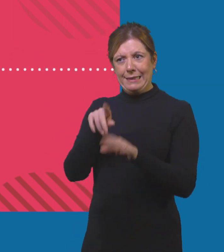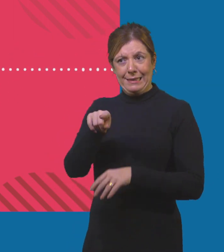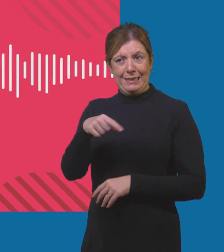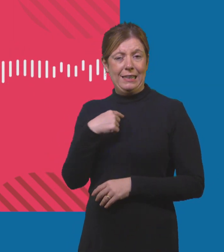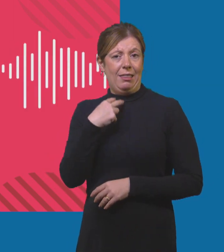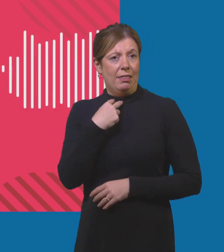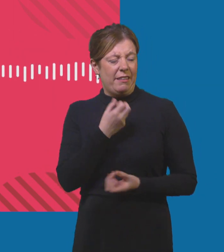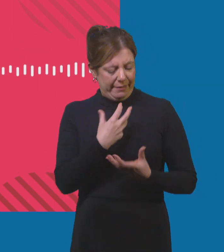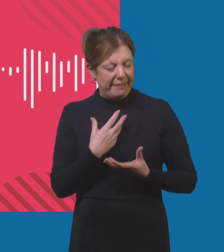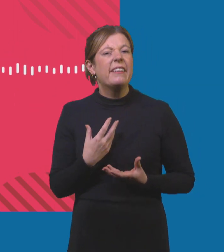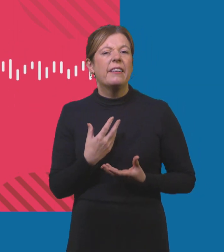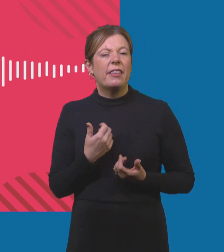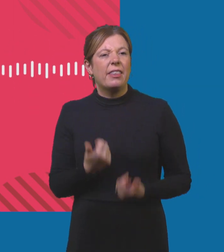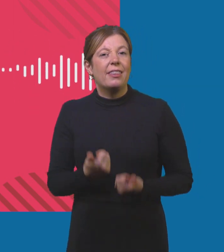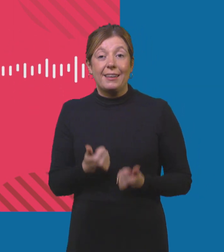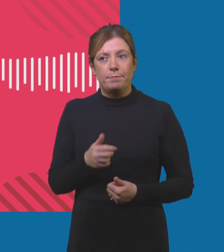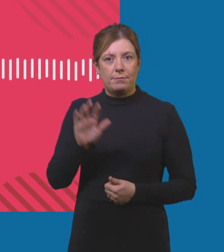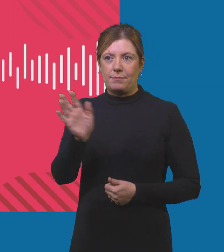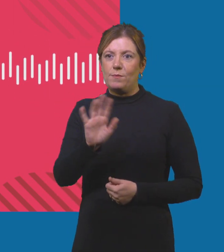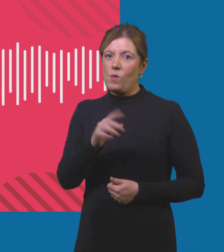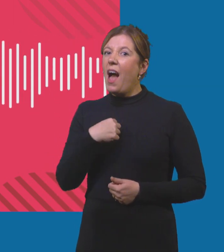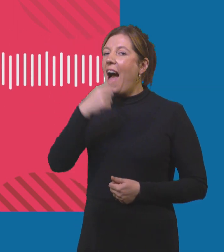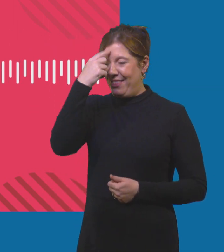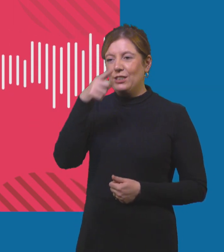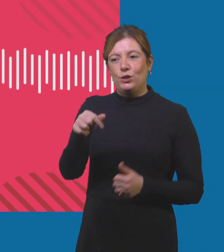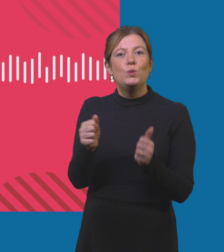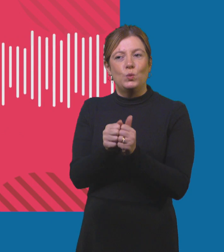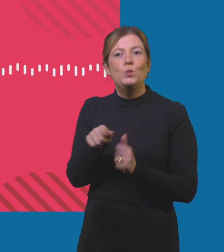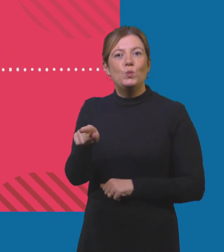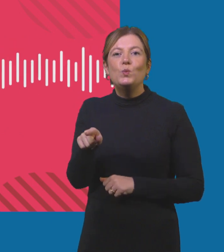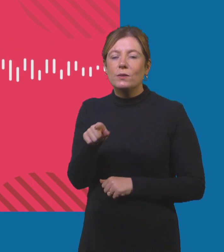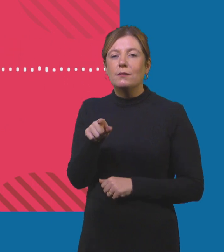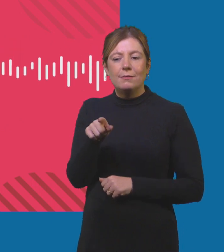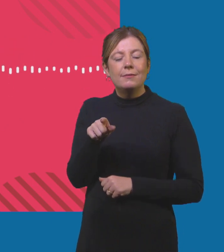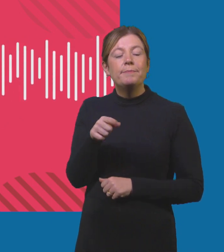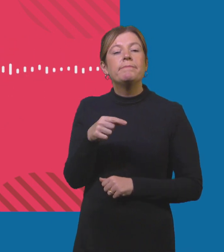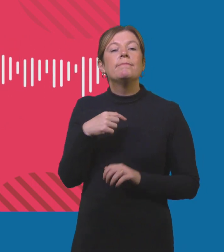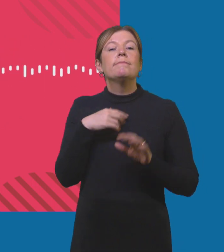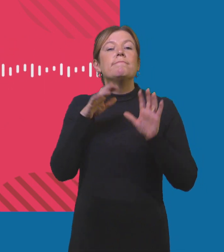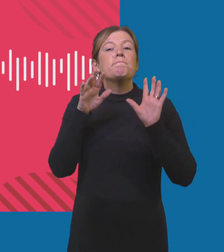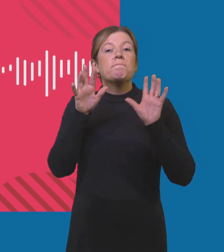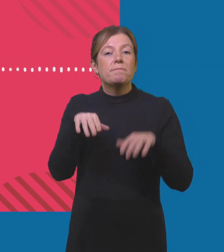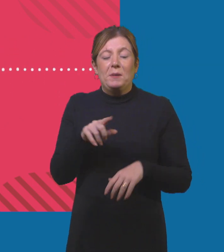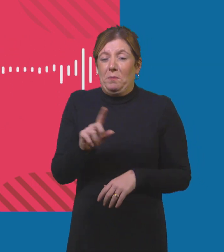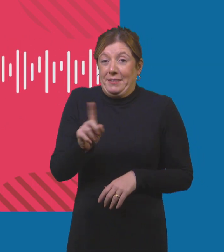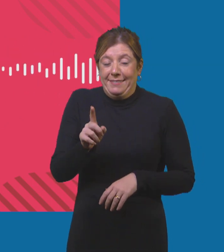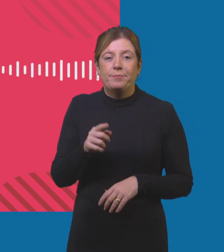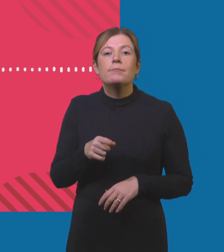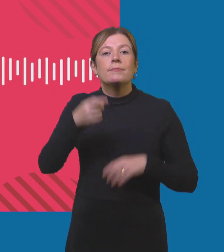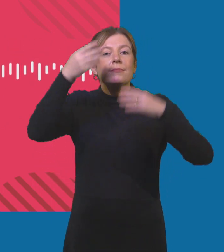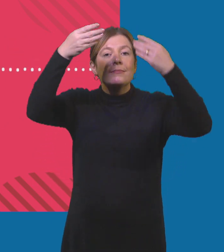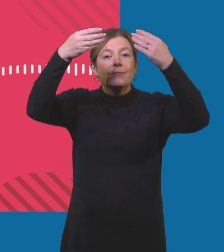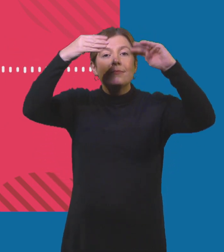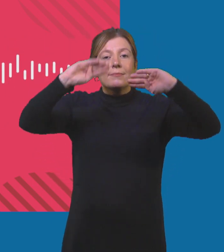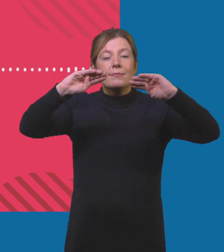but maybe you won't, because it's one that you could do with at the moment, Sam, if you were driving. It's a sun